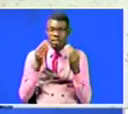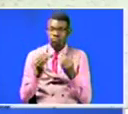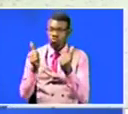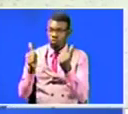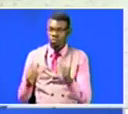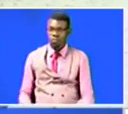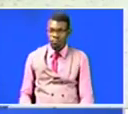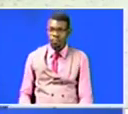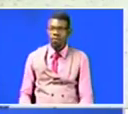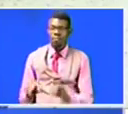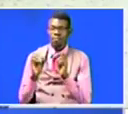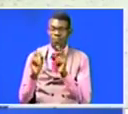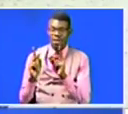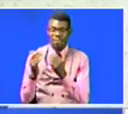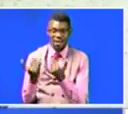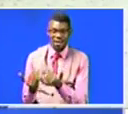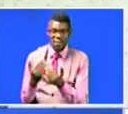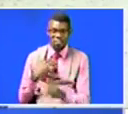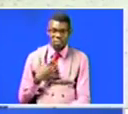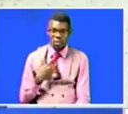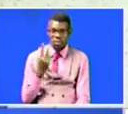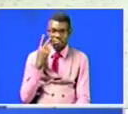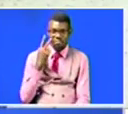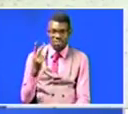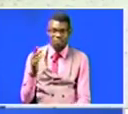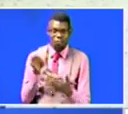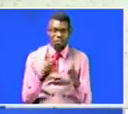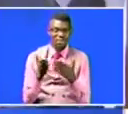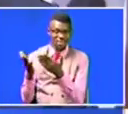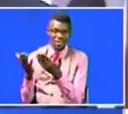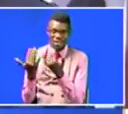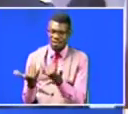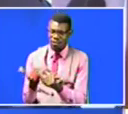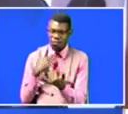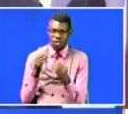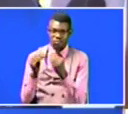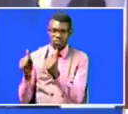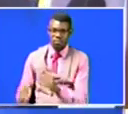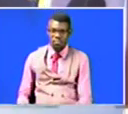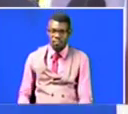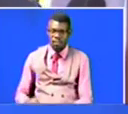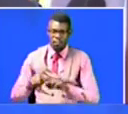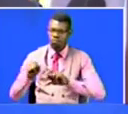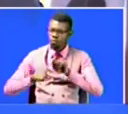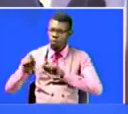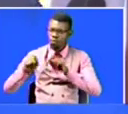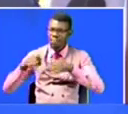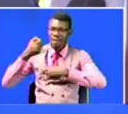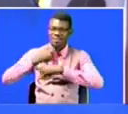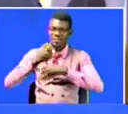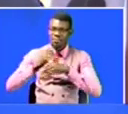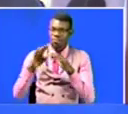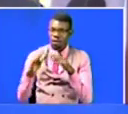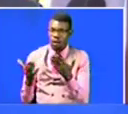Now the people who have seen the opportunity have taken advantage of it. And how best do you control that institution? Ensure